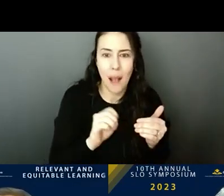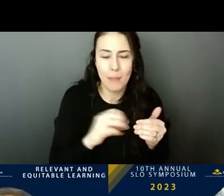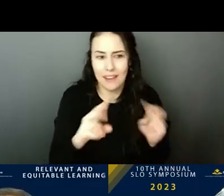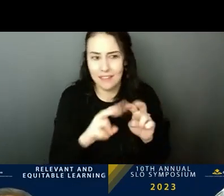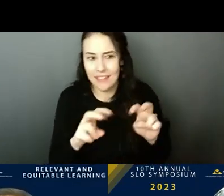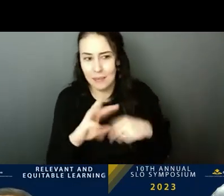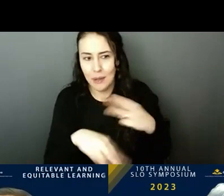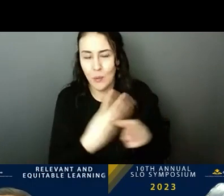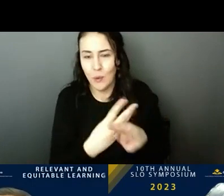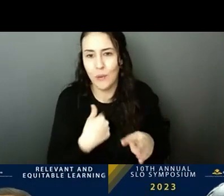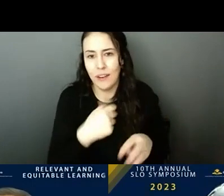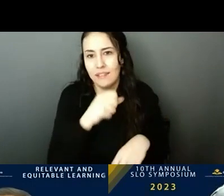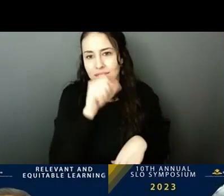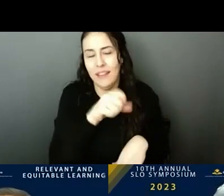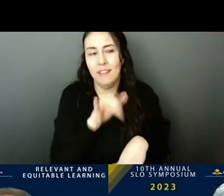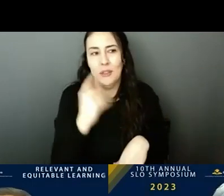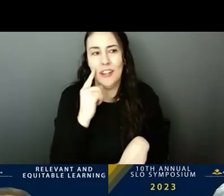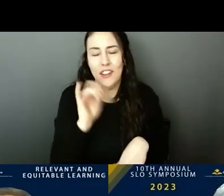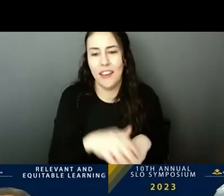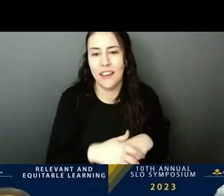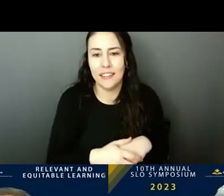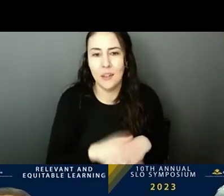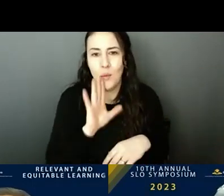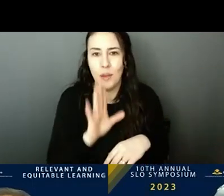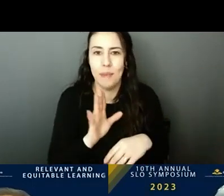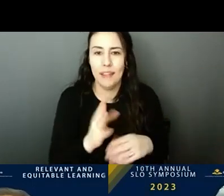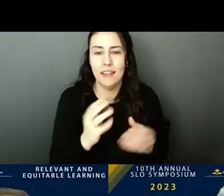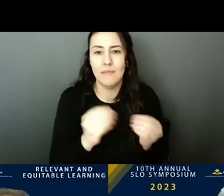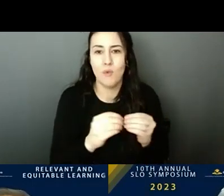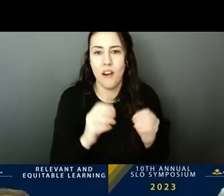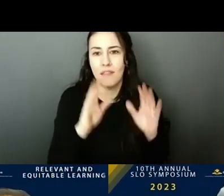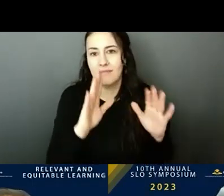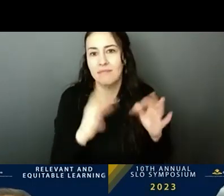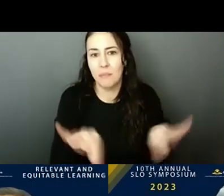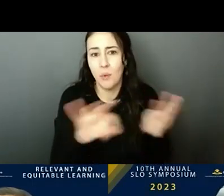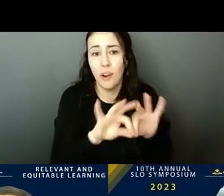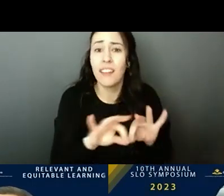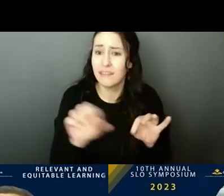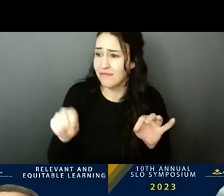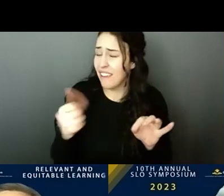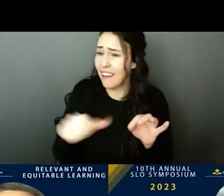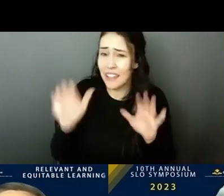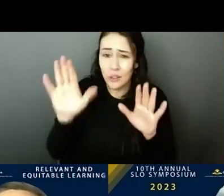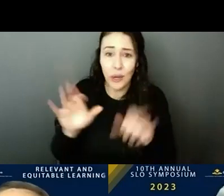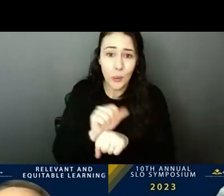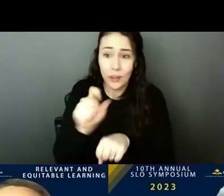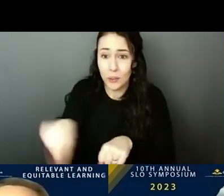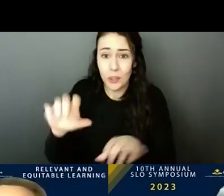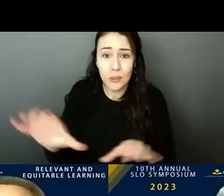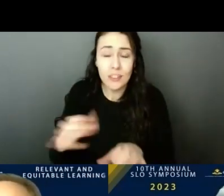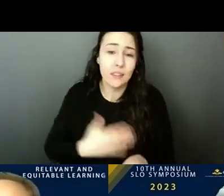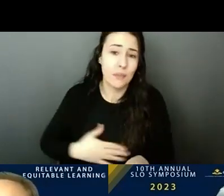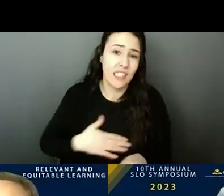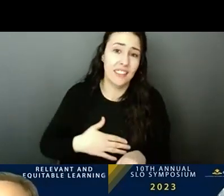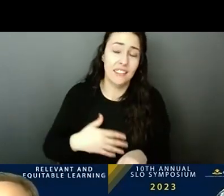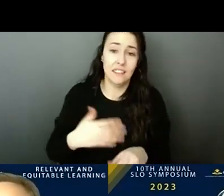importance moving forward. Absolutely. And you all share with us any great work you're doing. Please share that with the Chancellor's Office. You're doing some